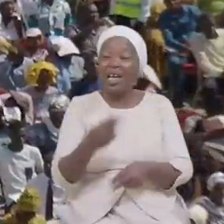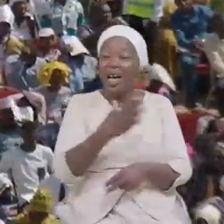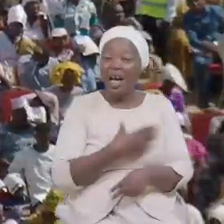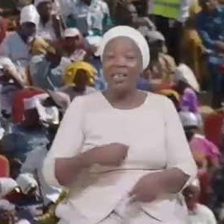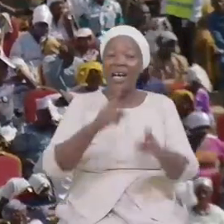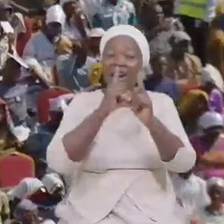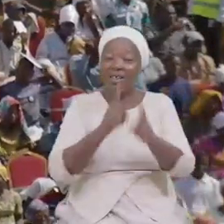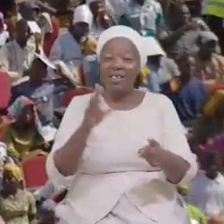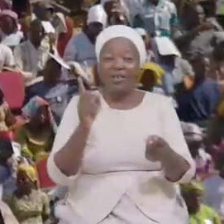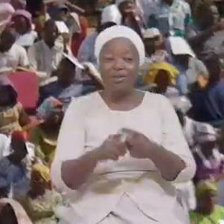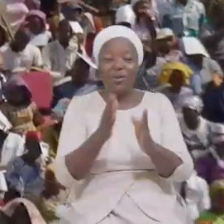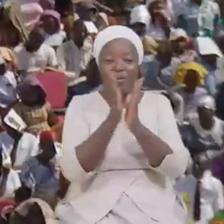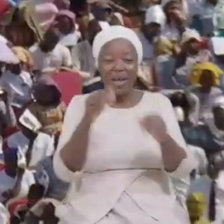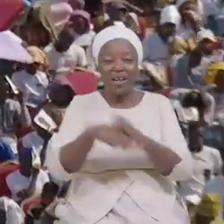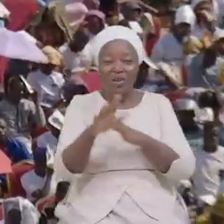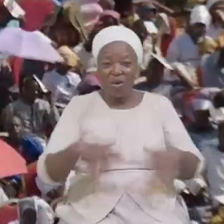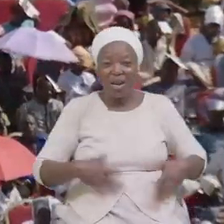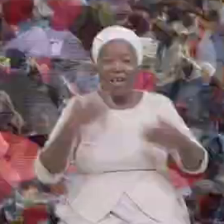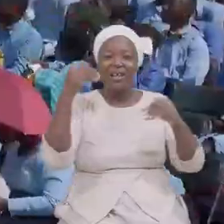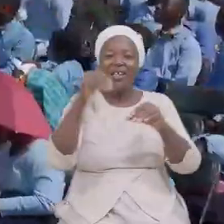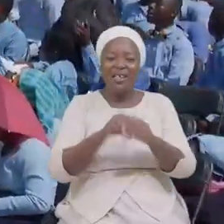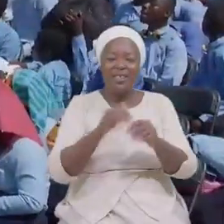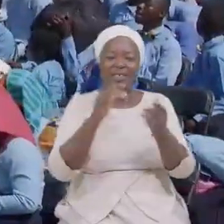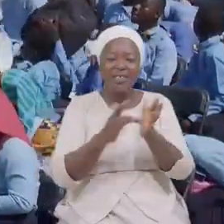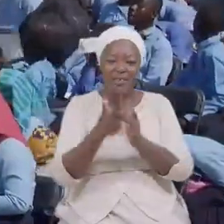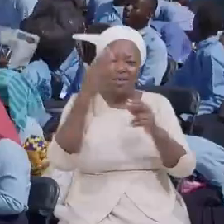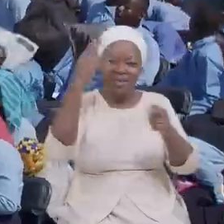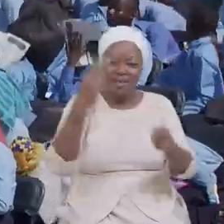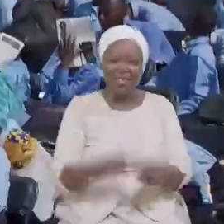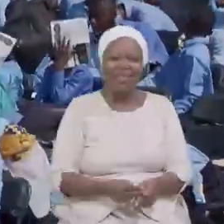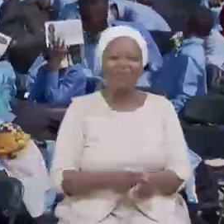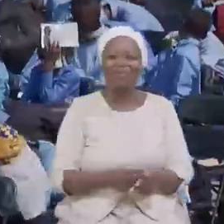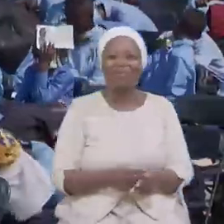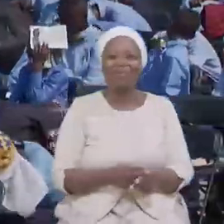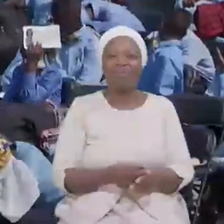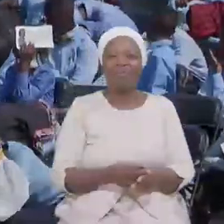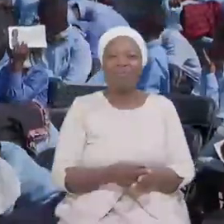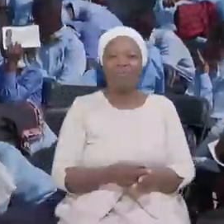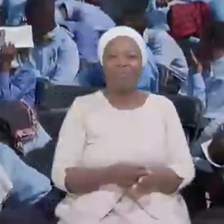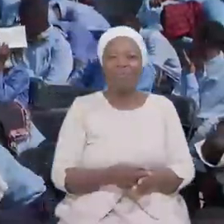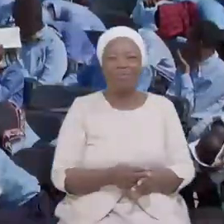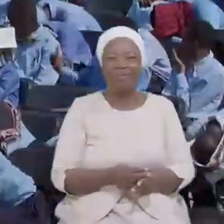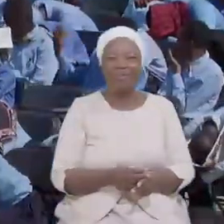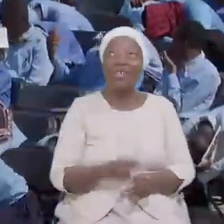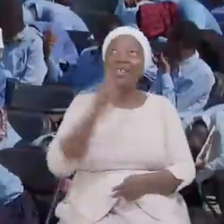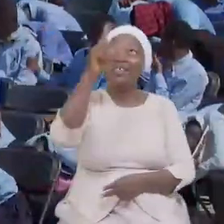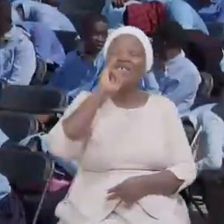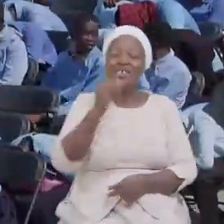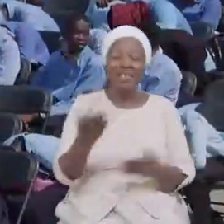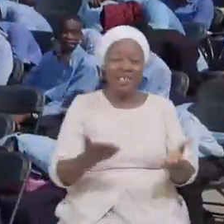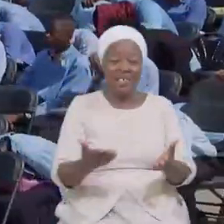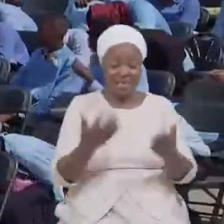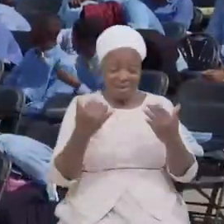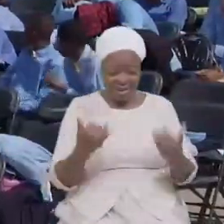prayer in your life in Jesus' name. He is here already.